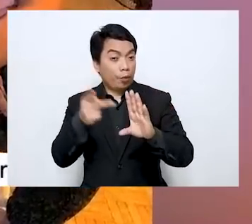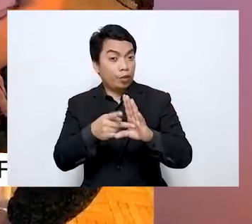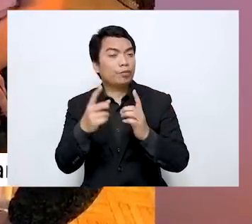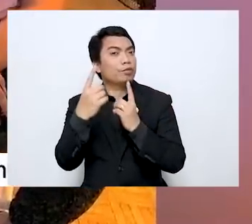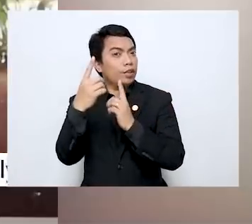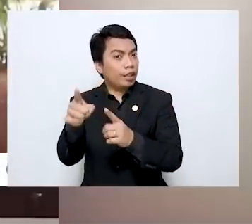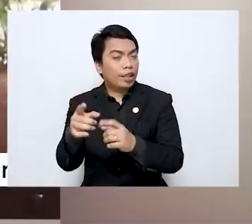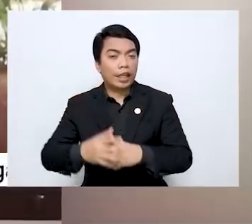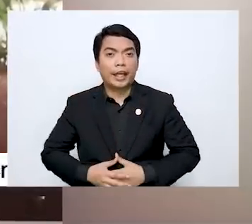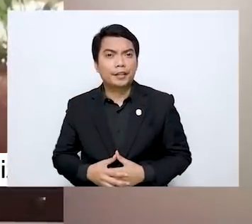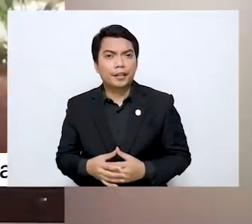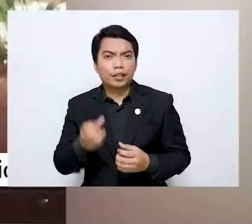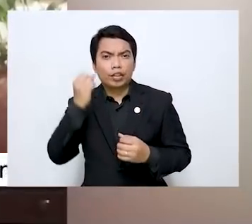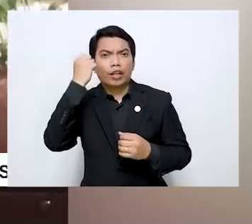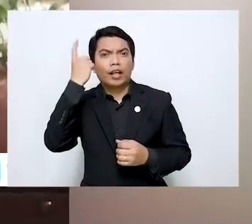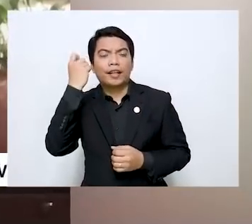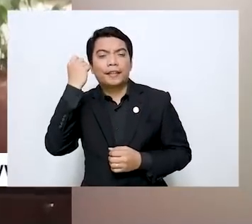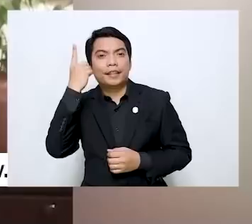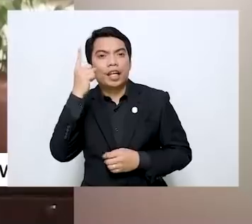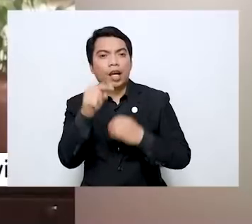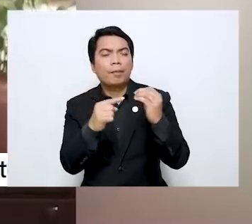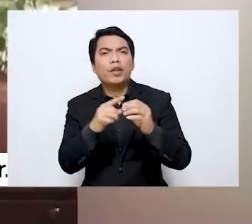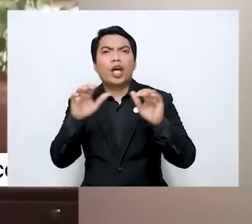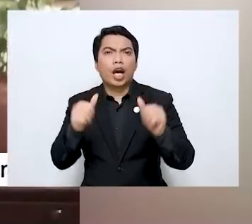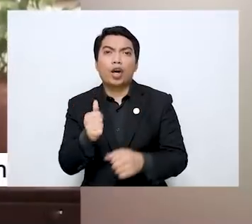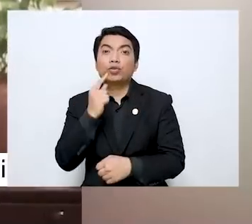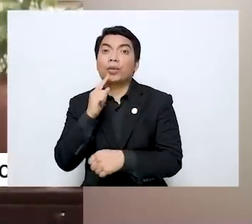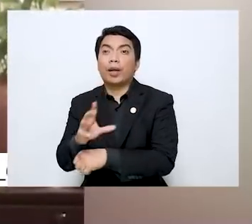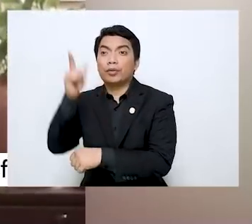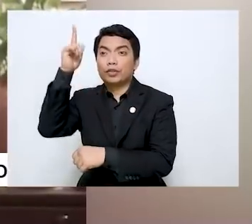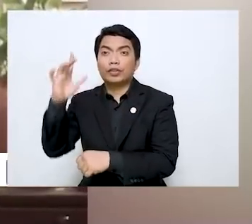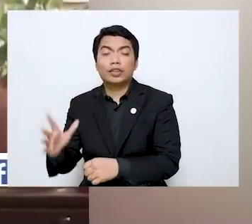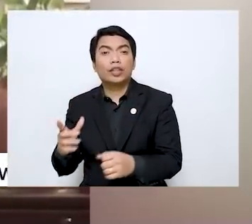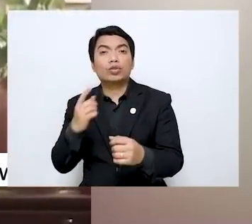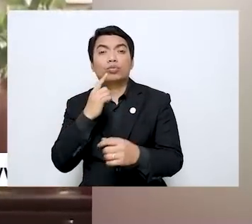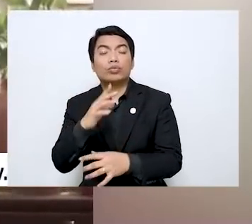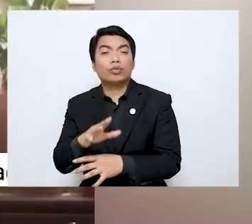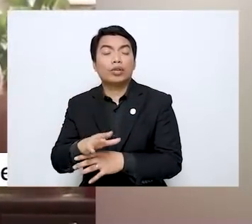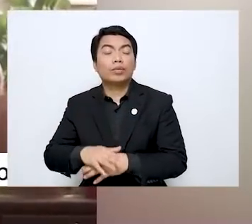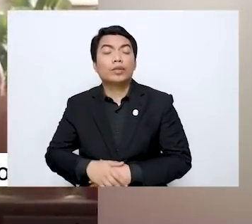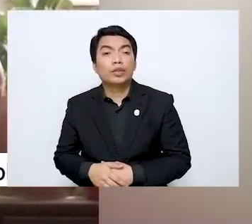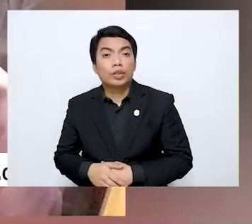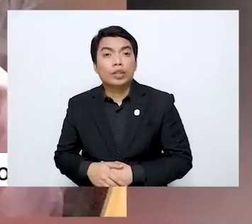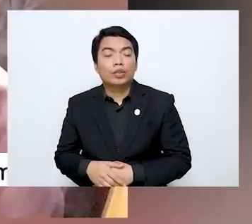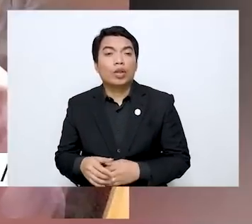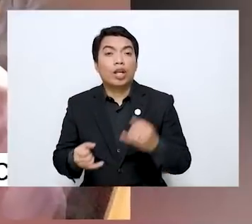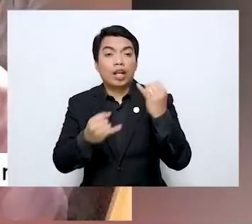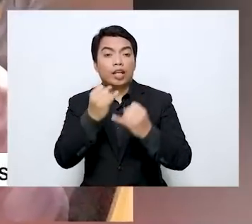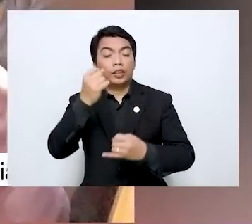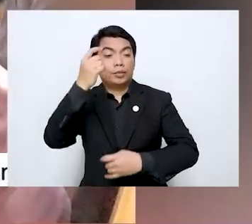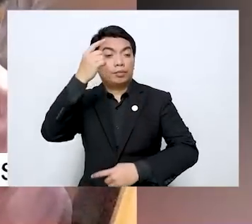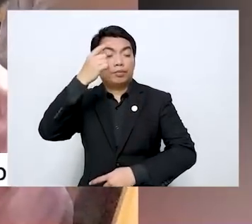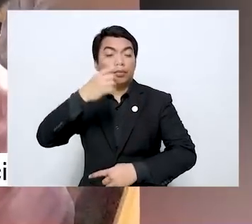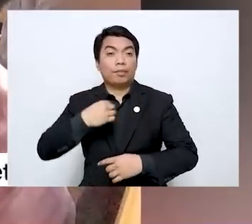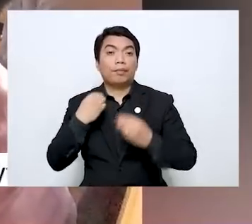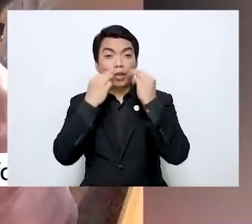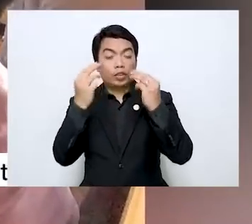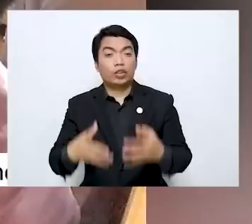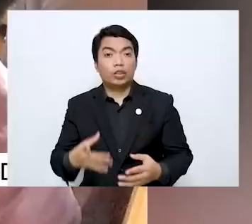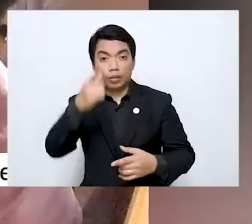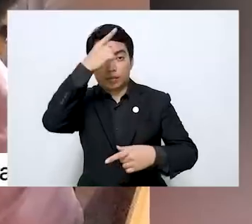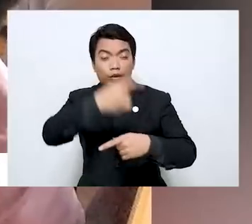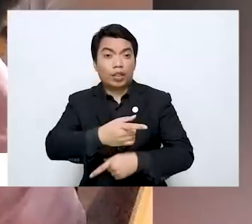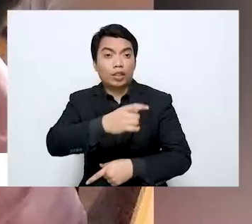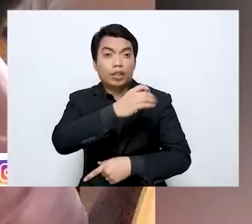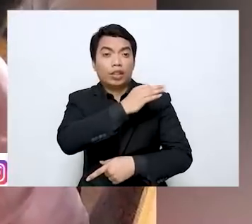enlightened about how the promises of our Almighty God to His last messenger, Brother Felix Waimanalo, were fulfilled and